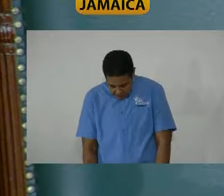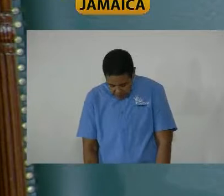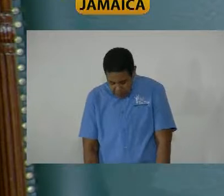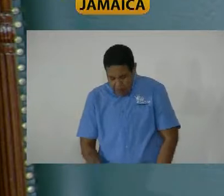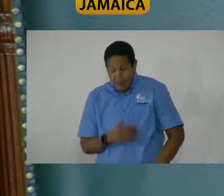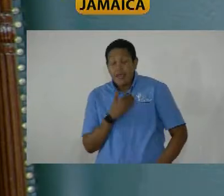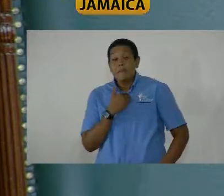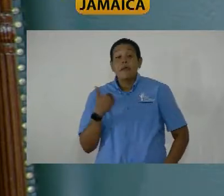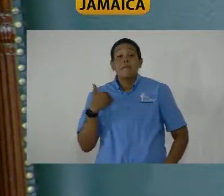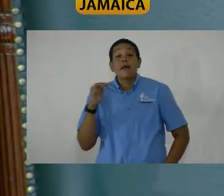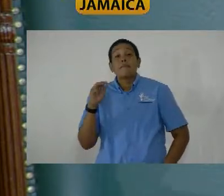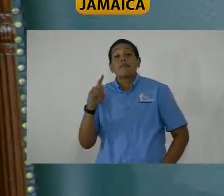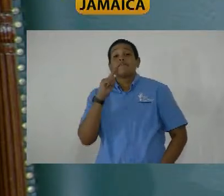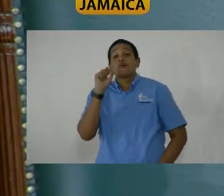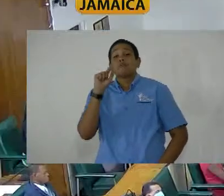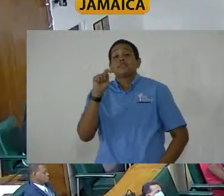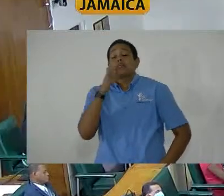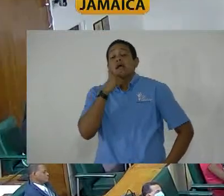Andrew Weston, to speak.